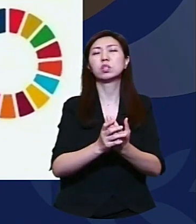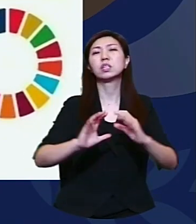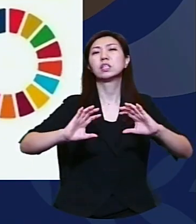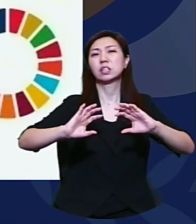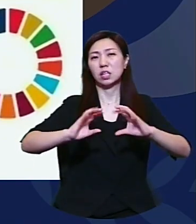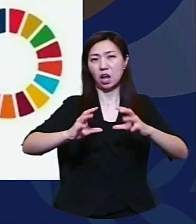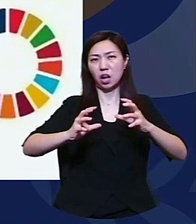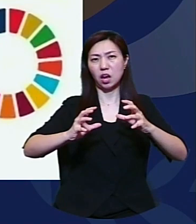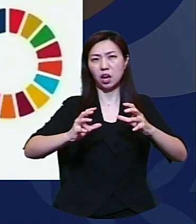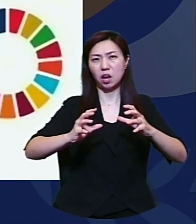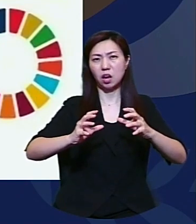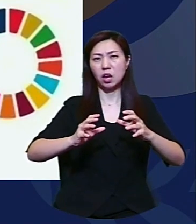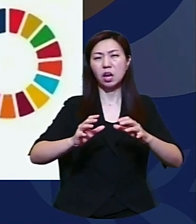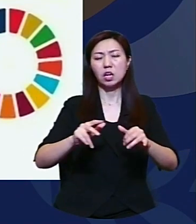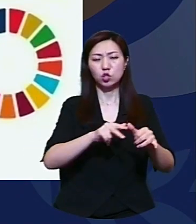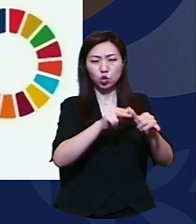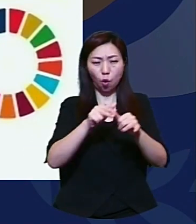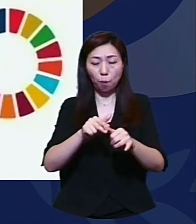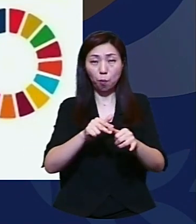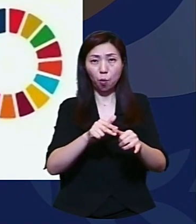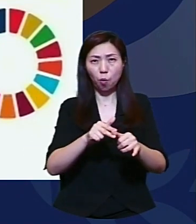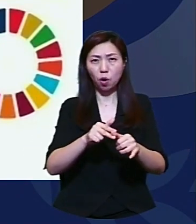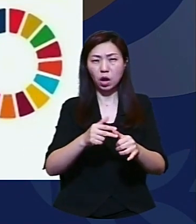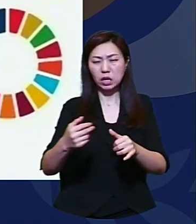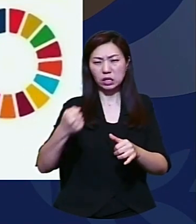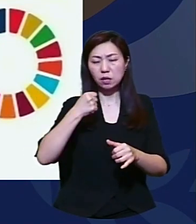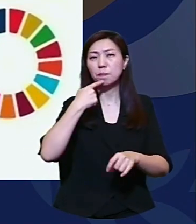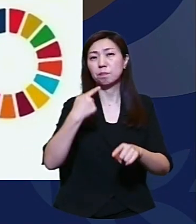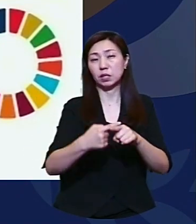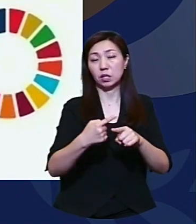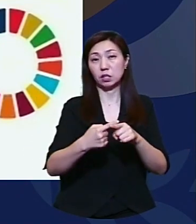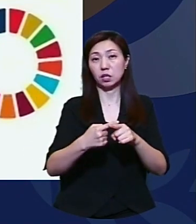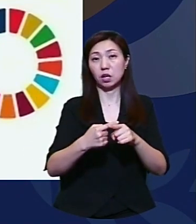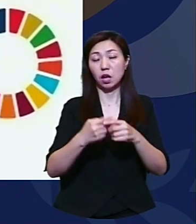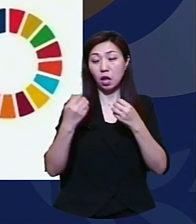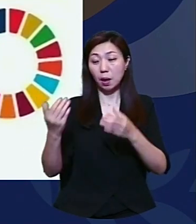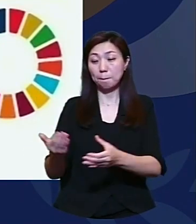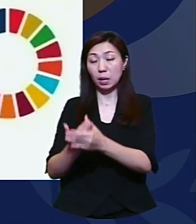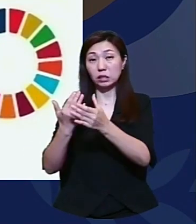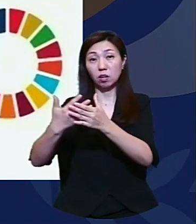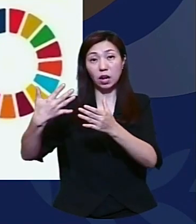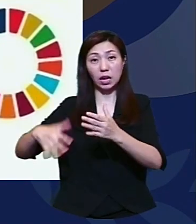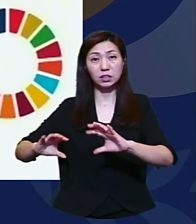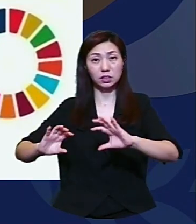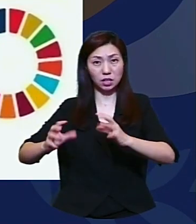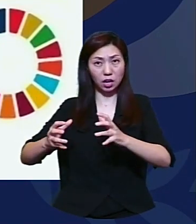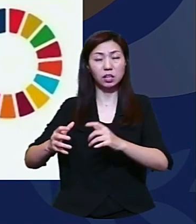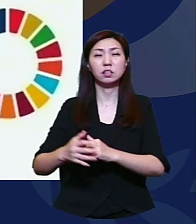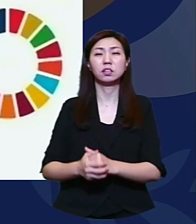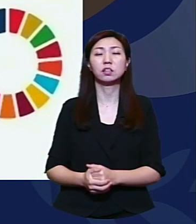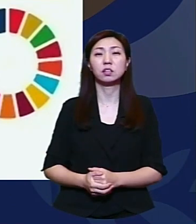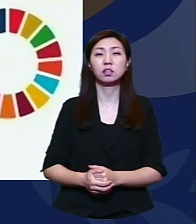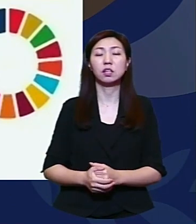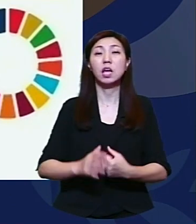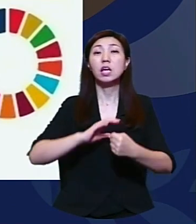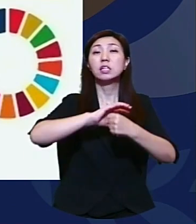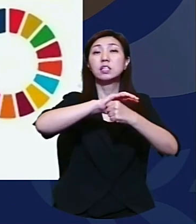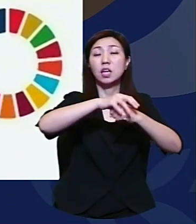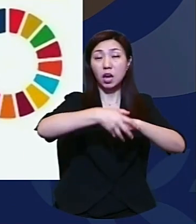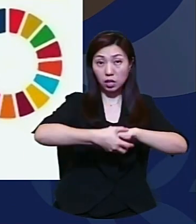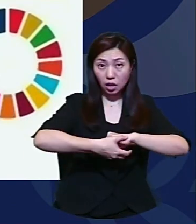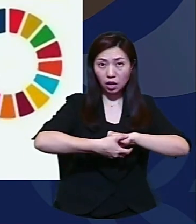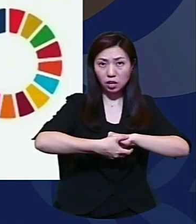developing countries all around the world, that needs to serve as a clarion call that rapidly